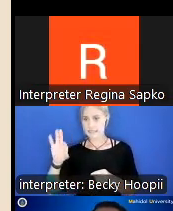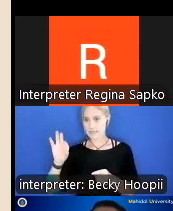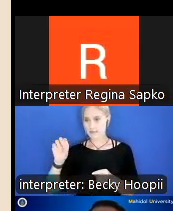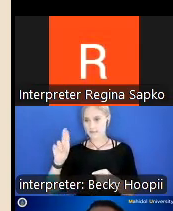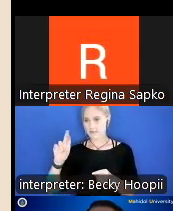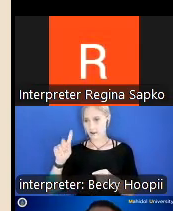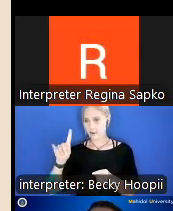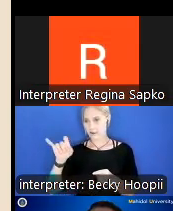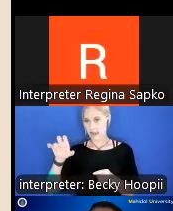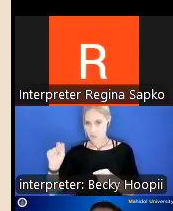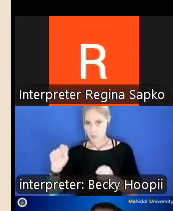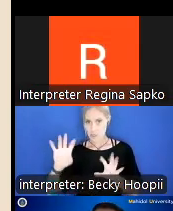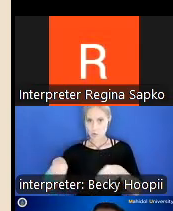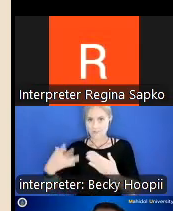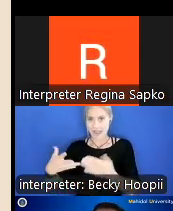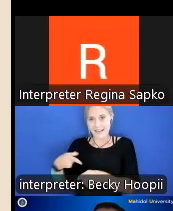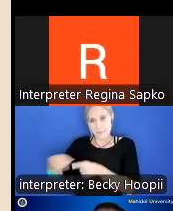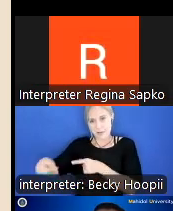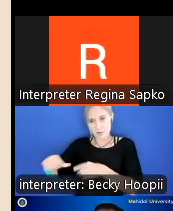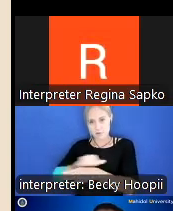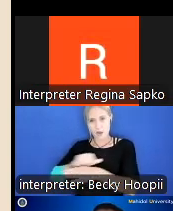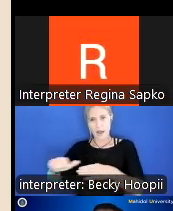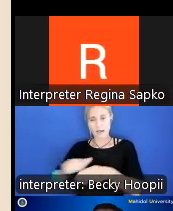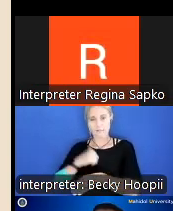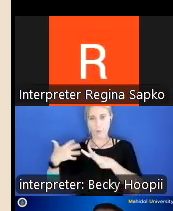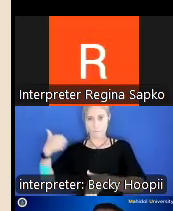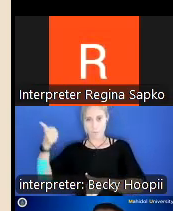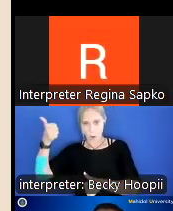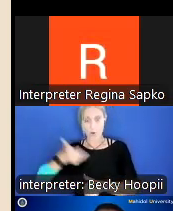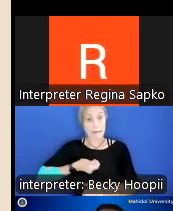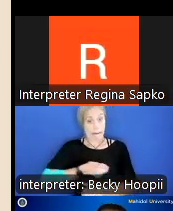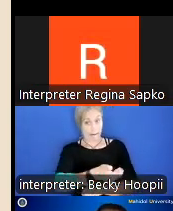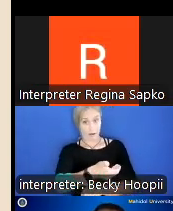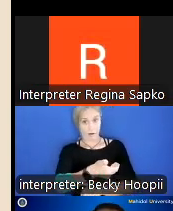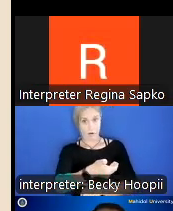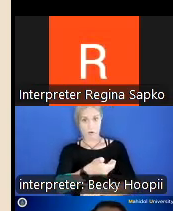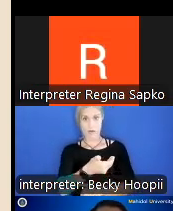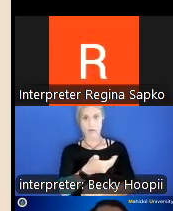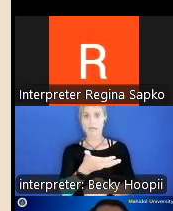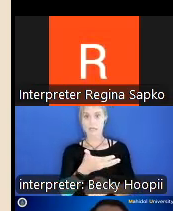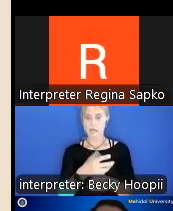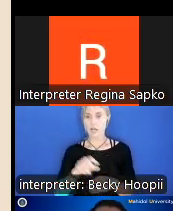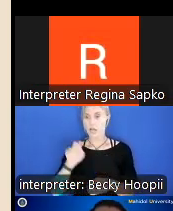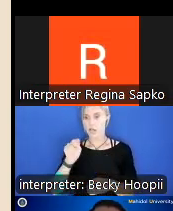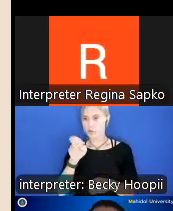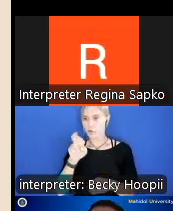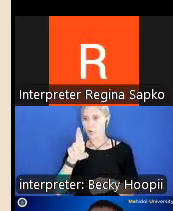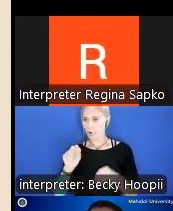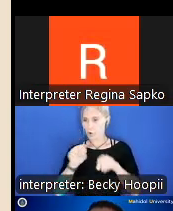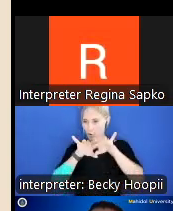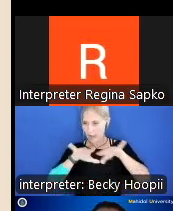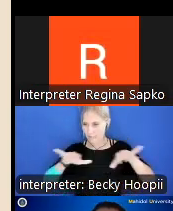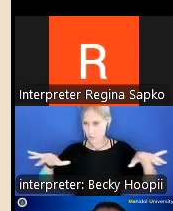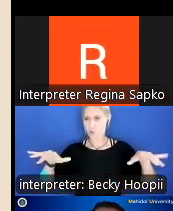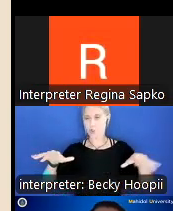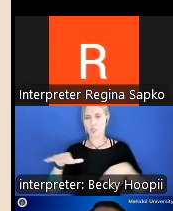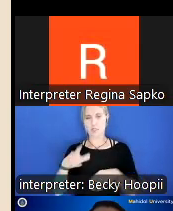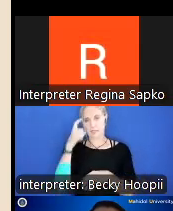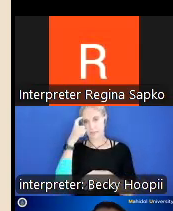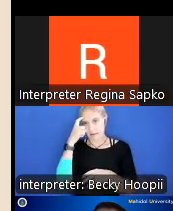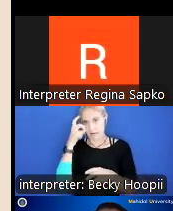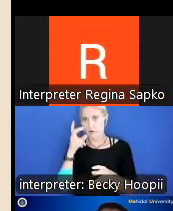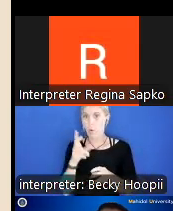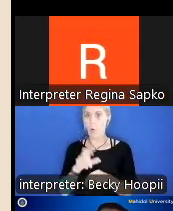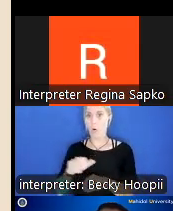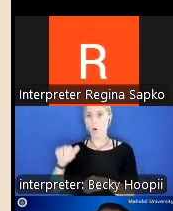for employer hiring, especially like neurodivergent individual or autistic child. We